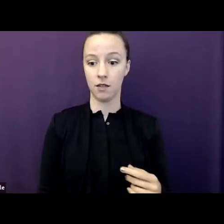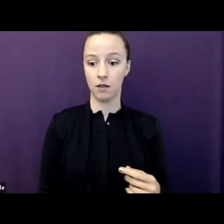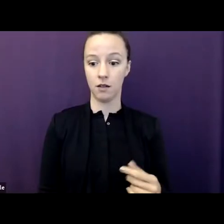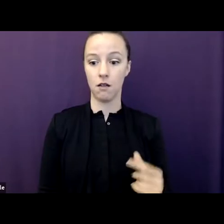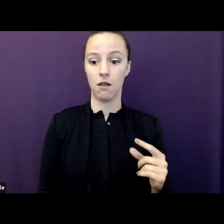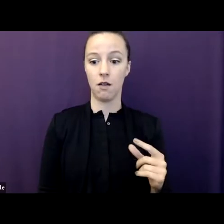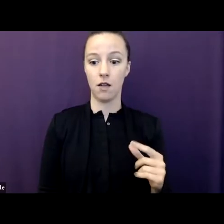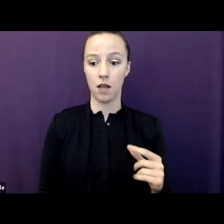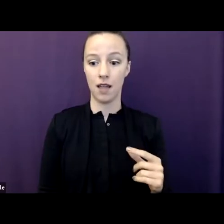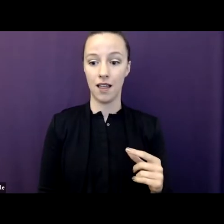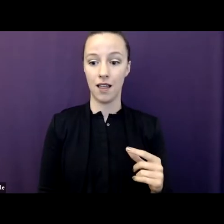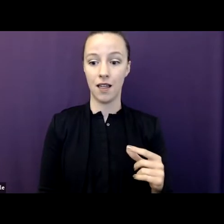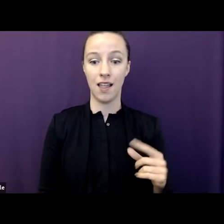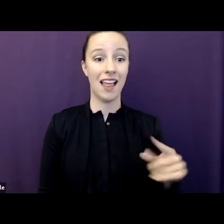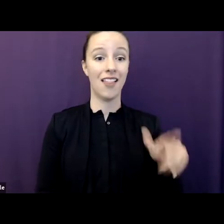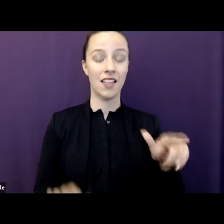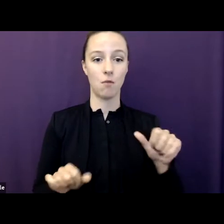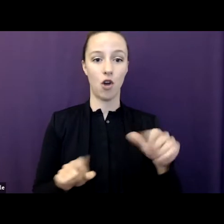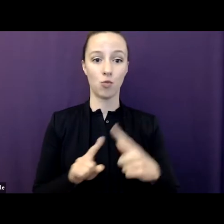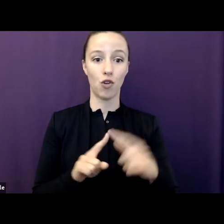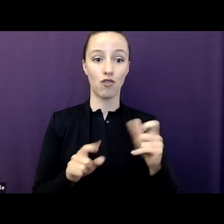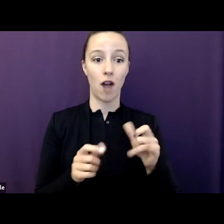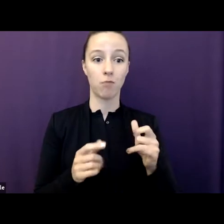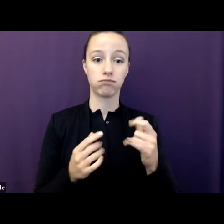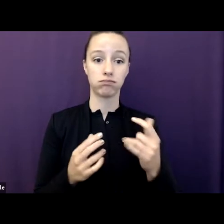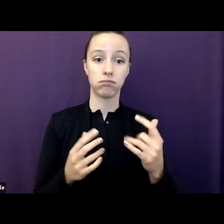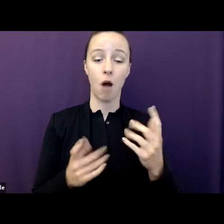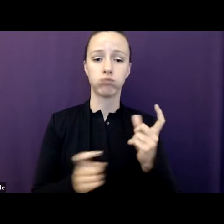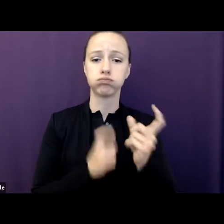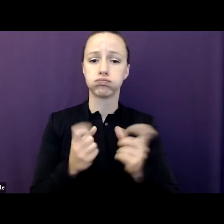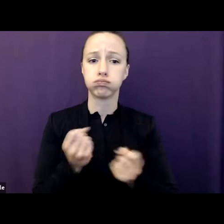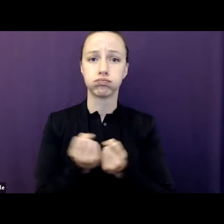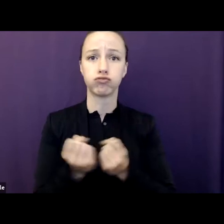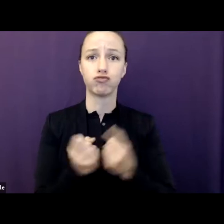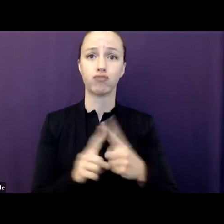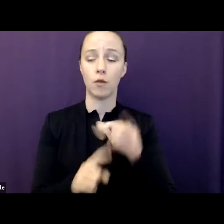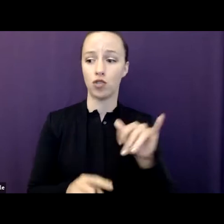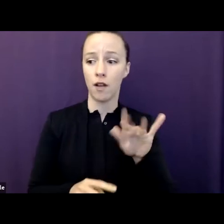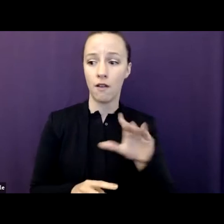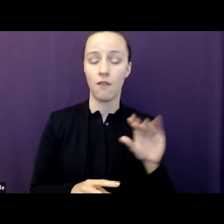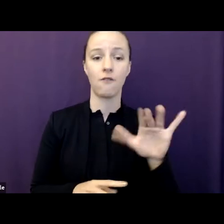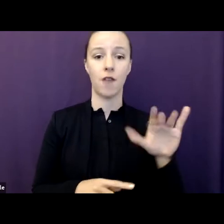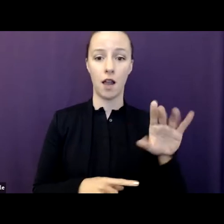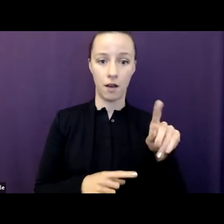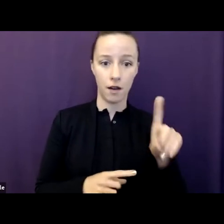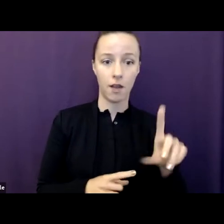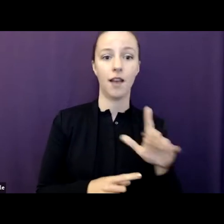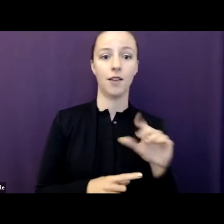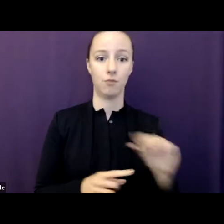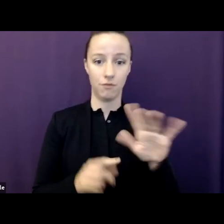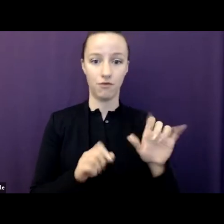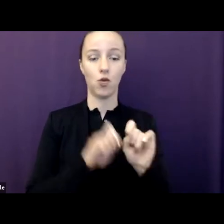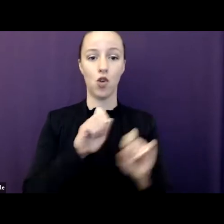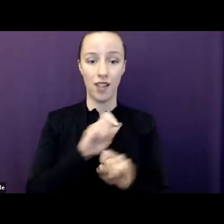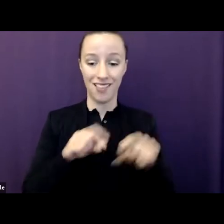Report is made possible with the generous support from the Art for Justice Fund and the Mickelson 20mm Foundation.